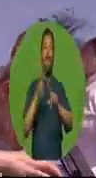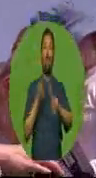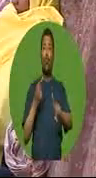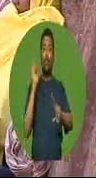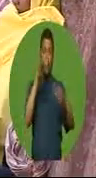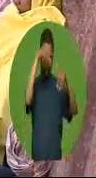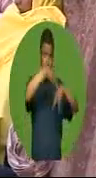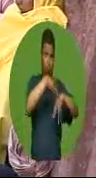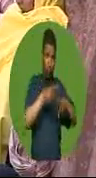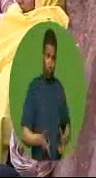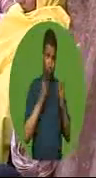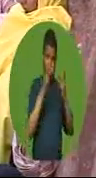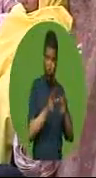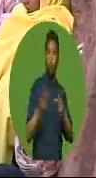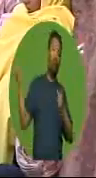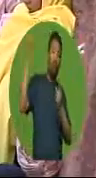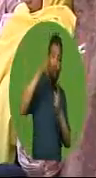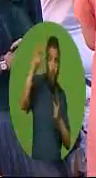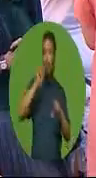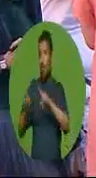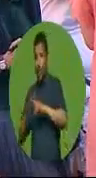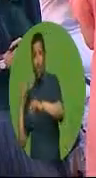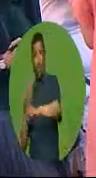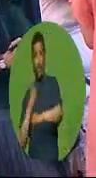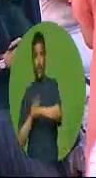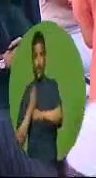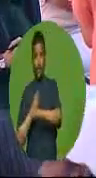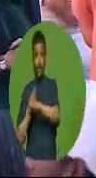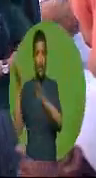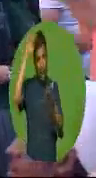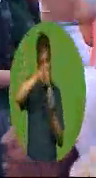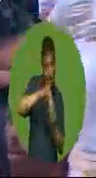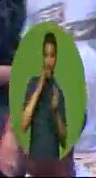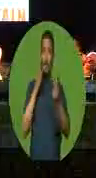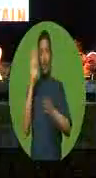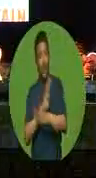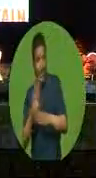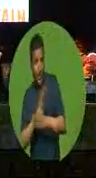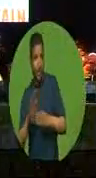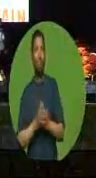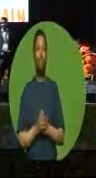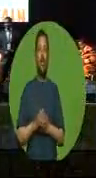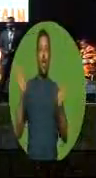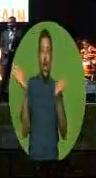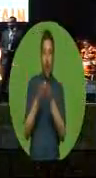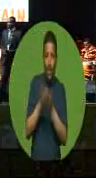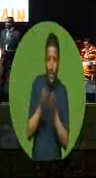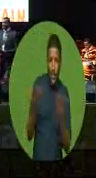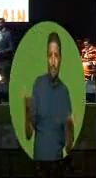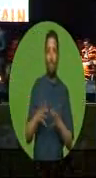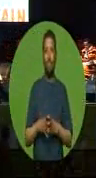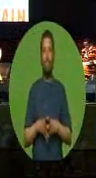their permanent residences for different purposes, including business,